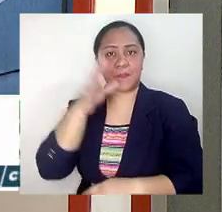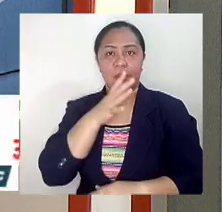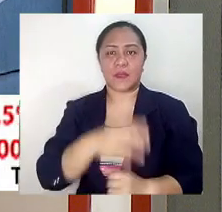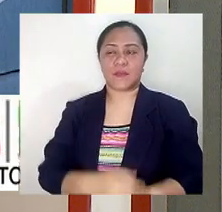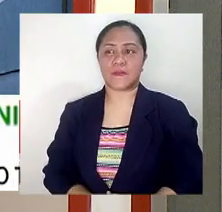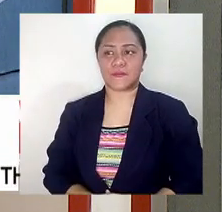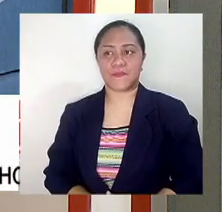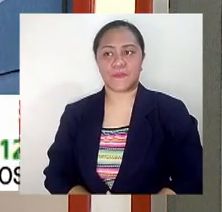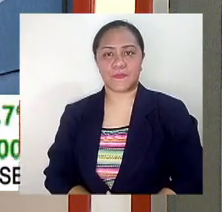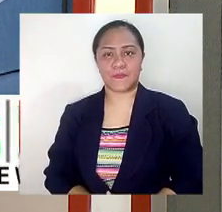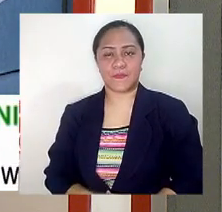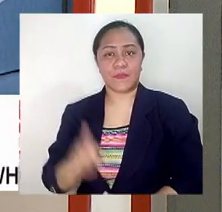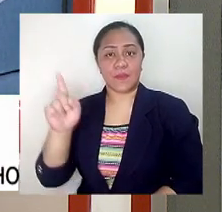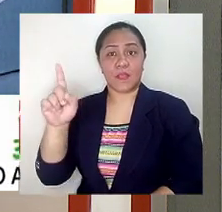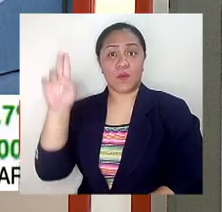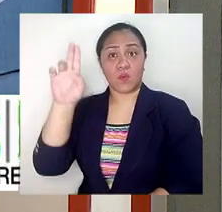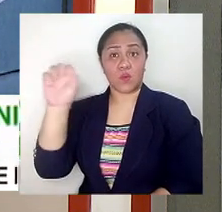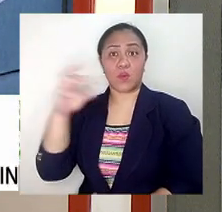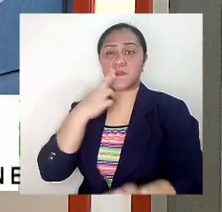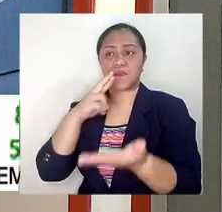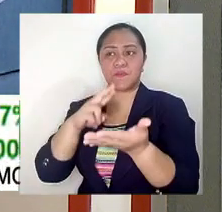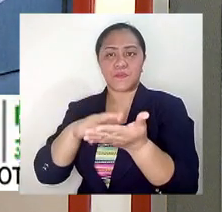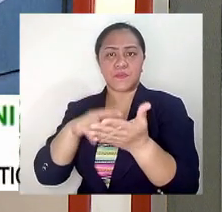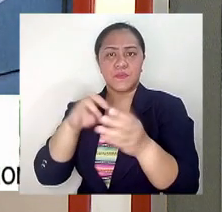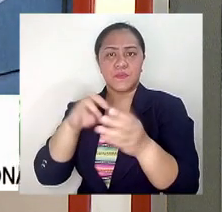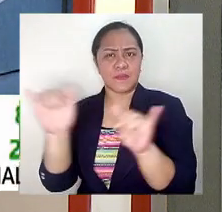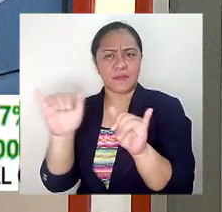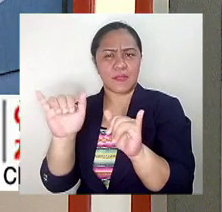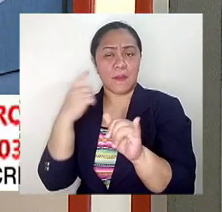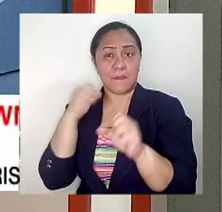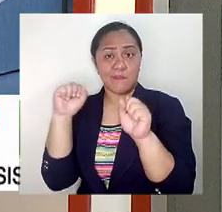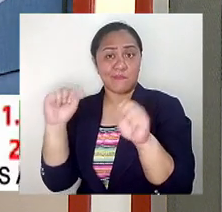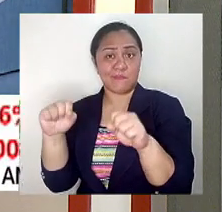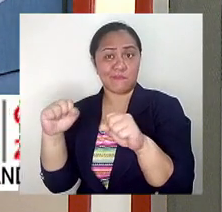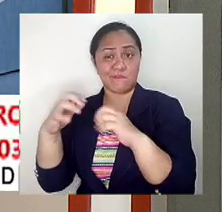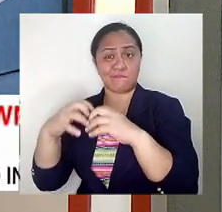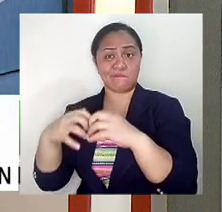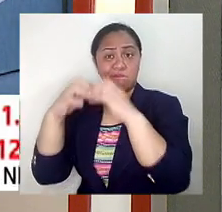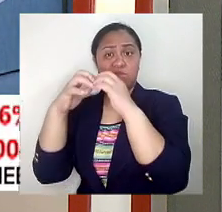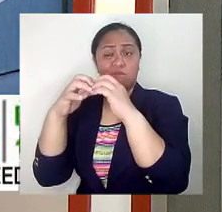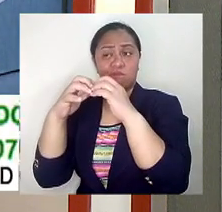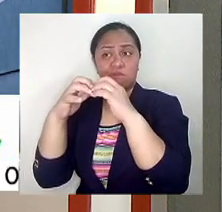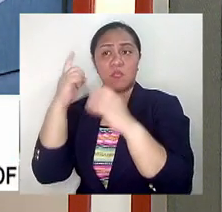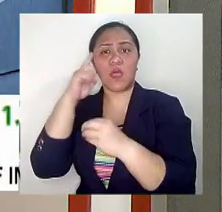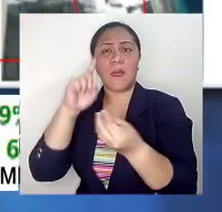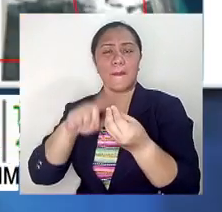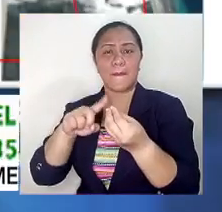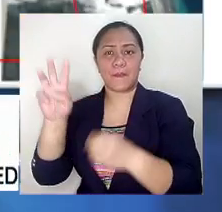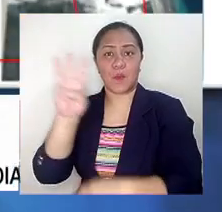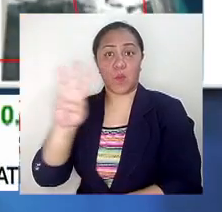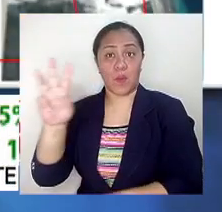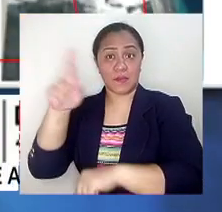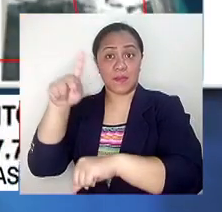A report from U.S. tech firm Simularity shows possible construction on the Mischief Reef in the West Philippine Sea. In its